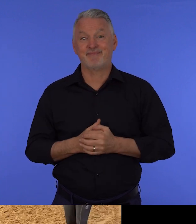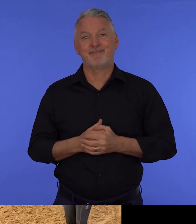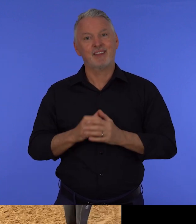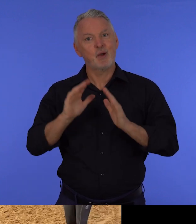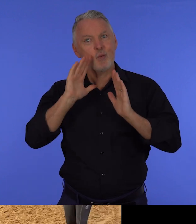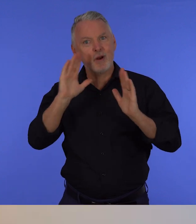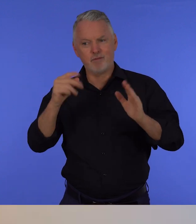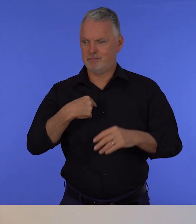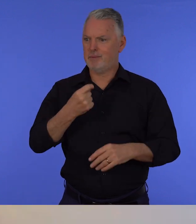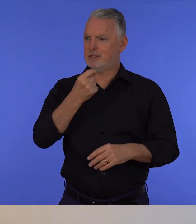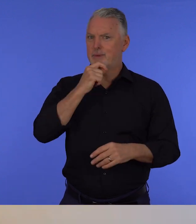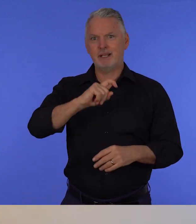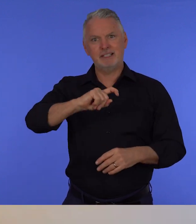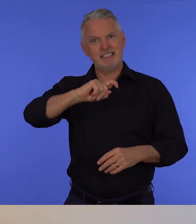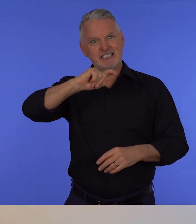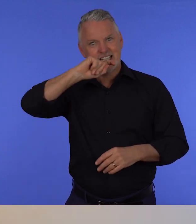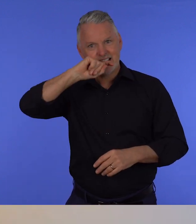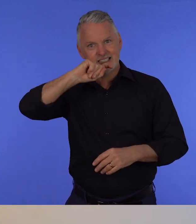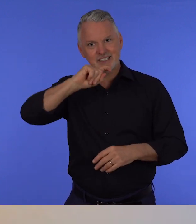our Aubrey.